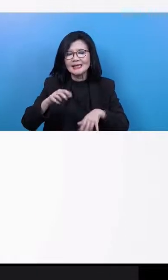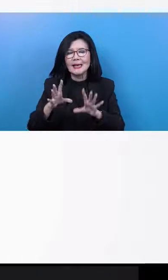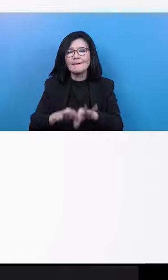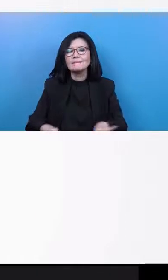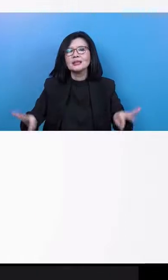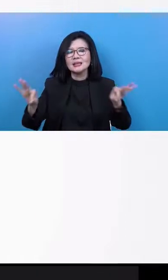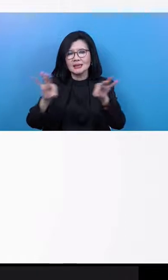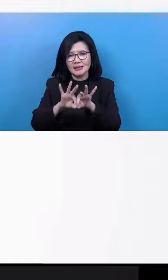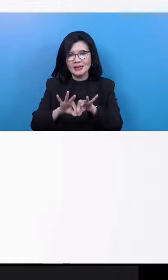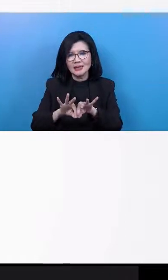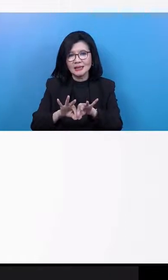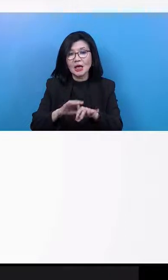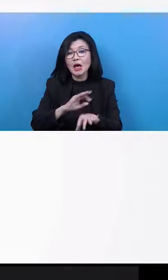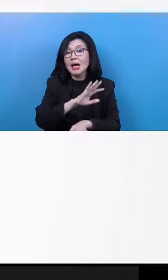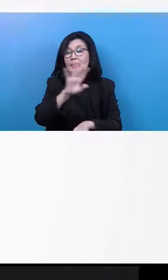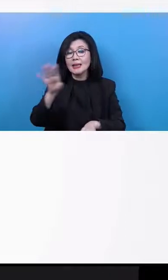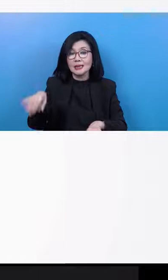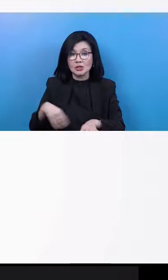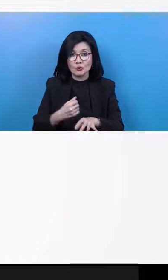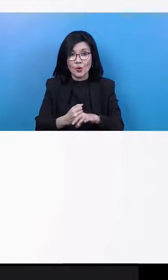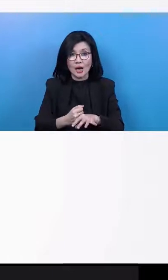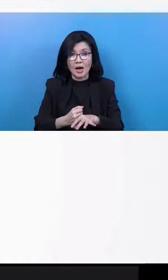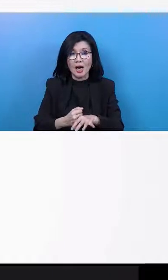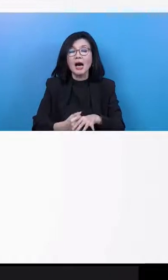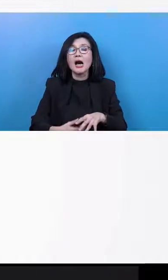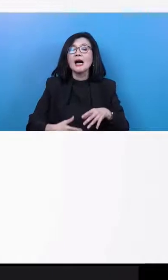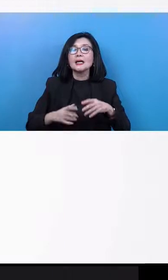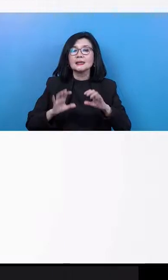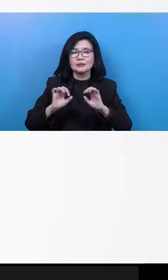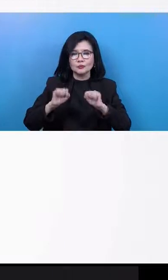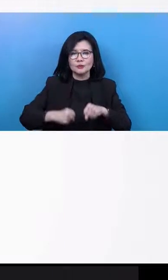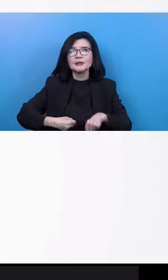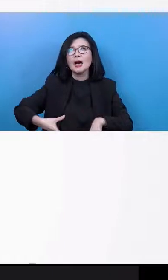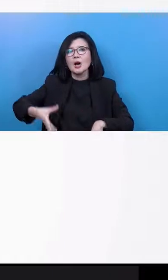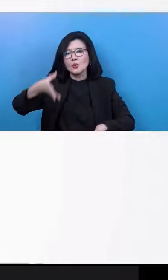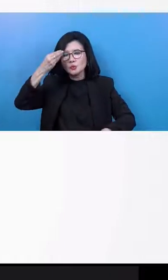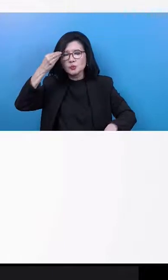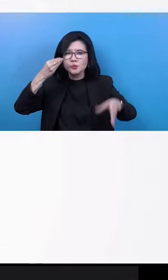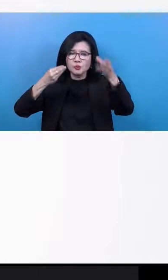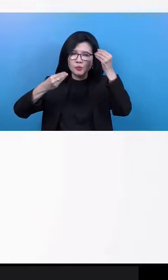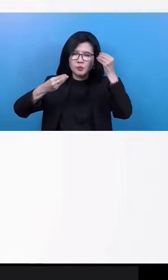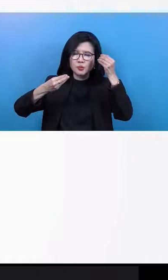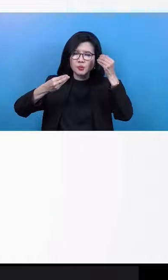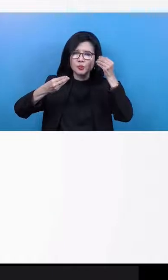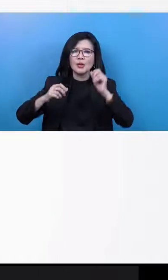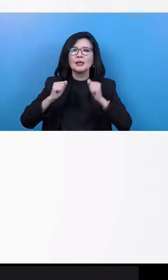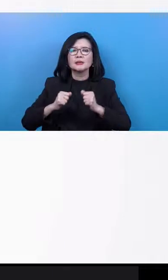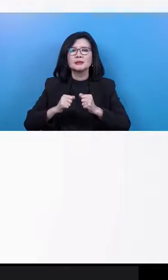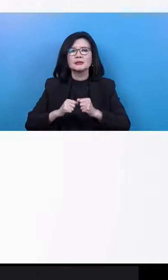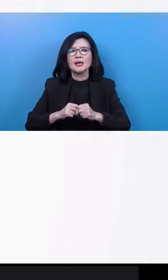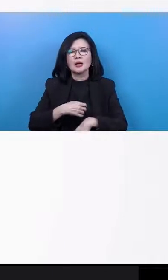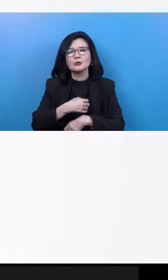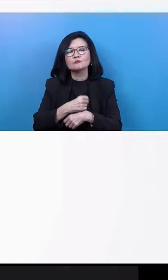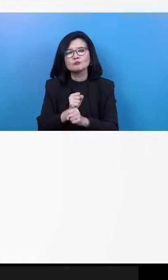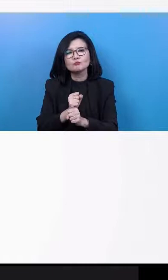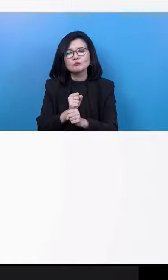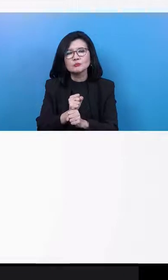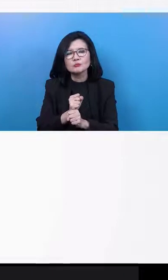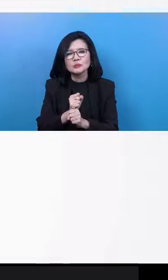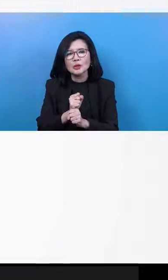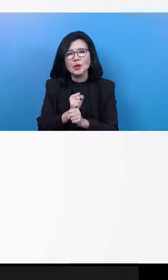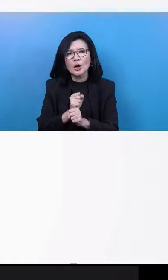acknowledge this. In this regard, we have launched the ASEAN Regional Framework on Protection, Gender and Inclusion in Disaster Management